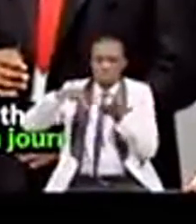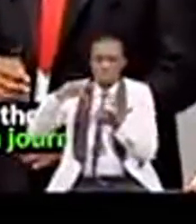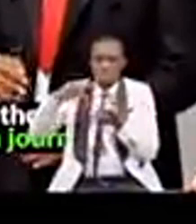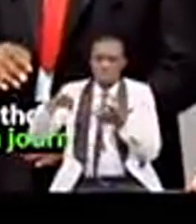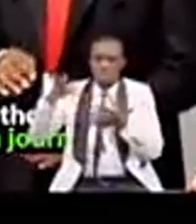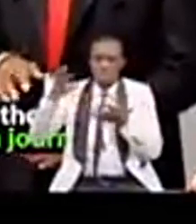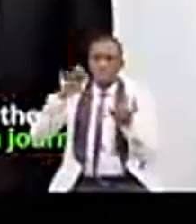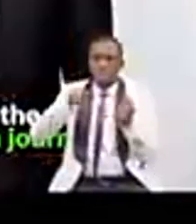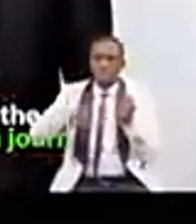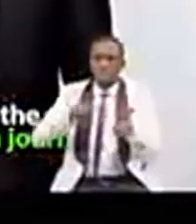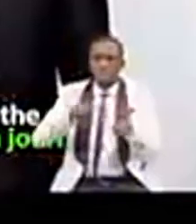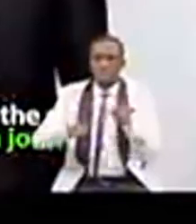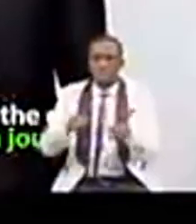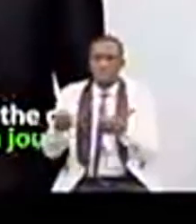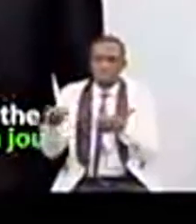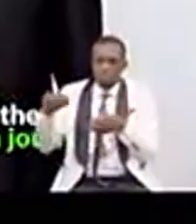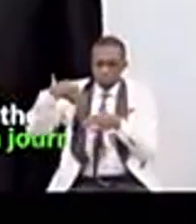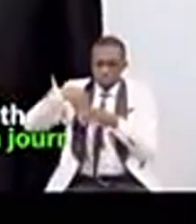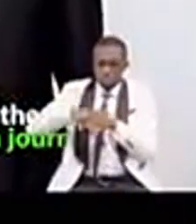creeps o'er the